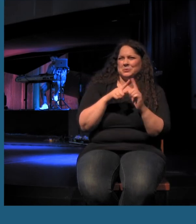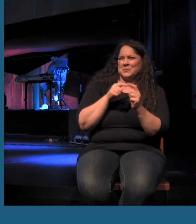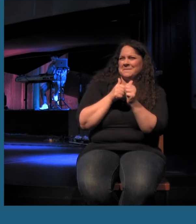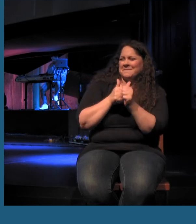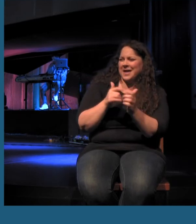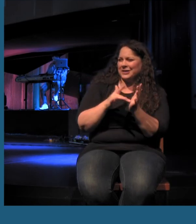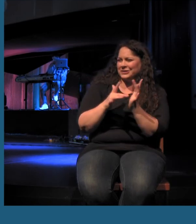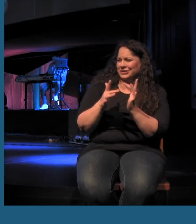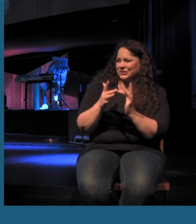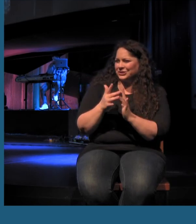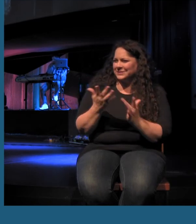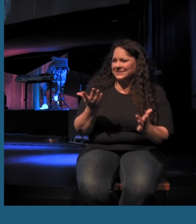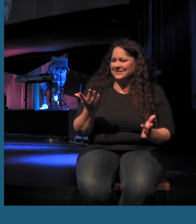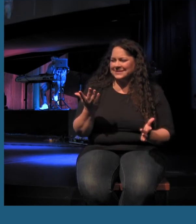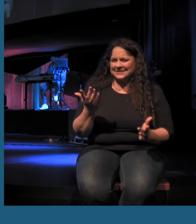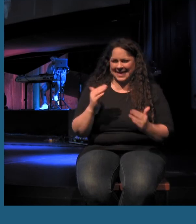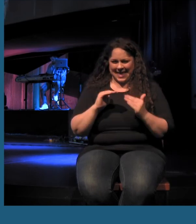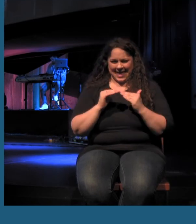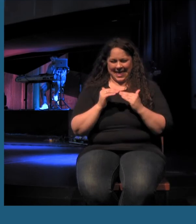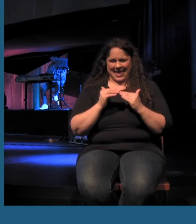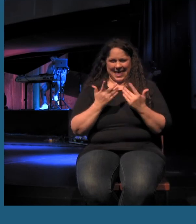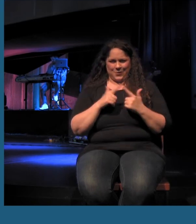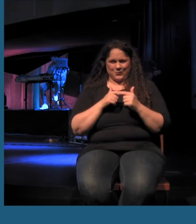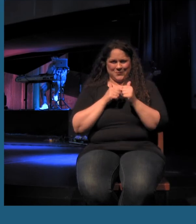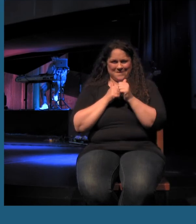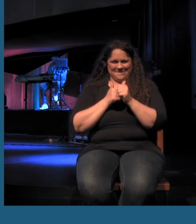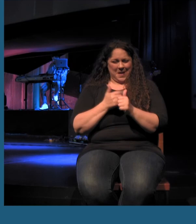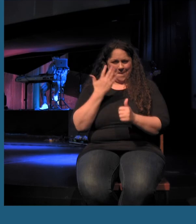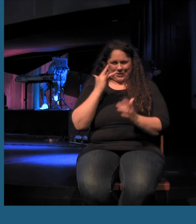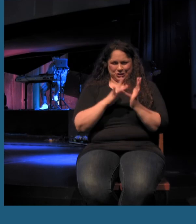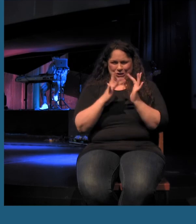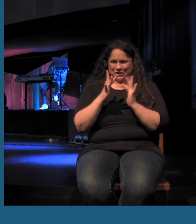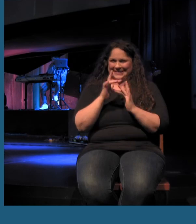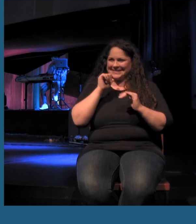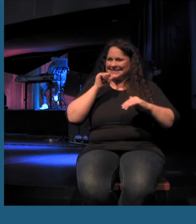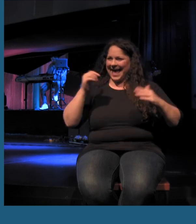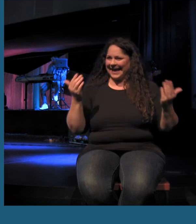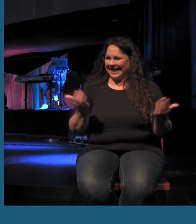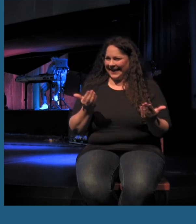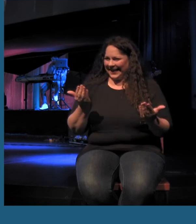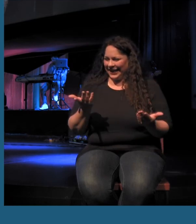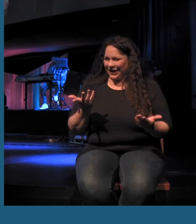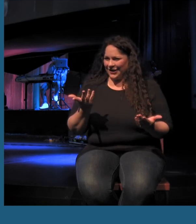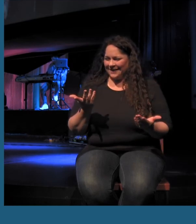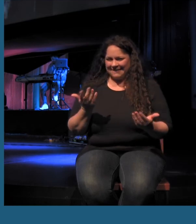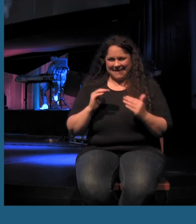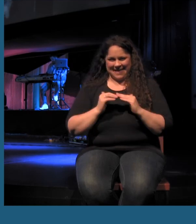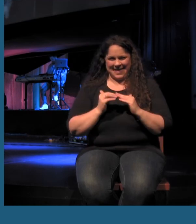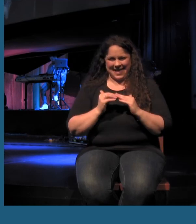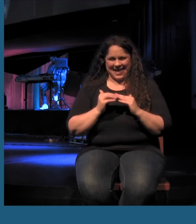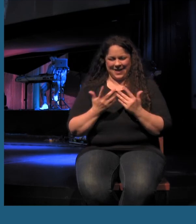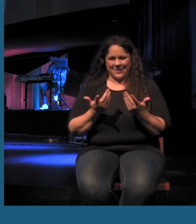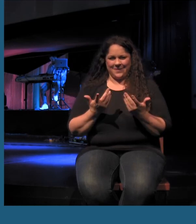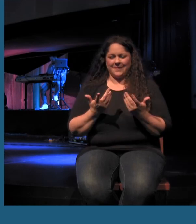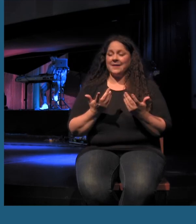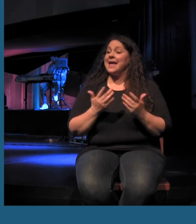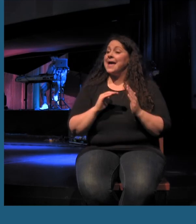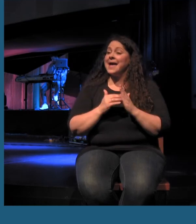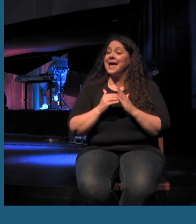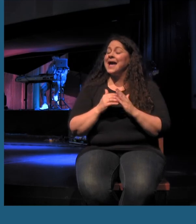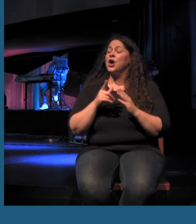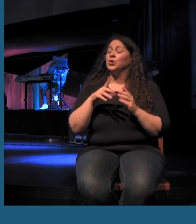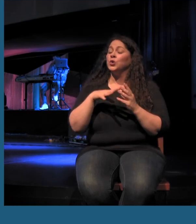Because if somebody lived in the first century, how do you follow someone that's not here? We get to know Jesus by reading his